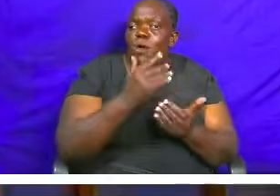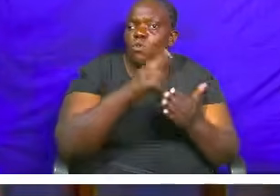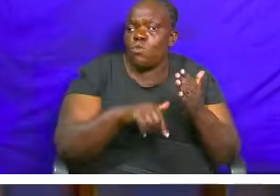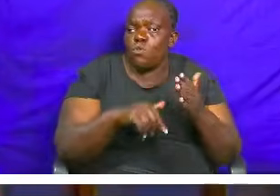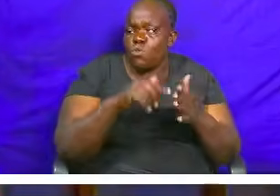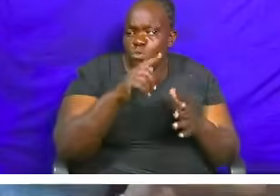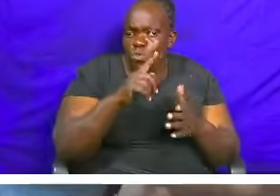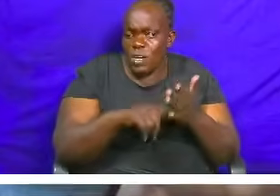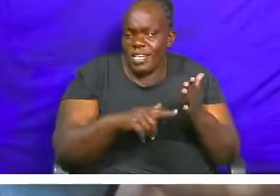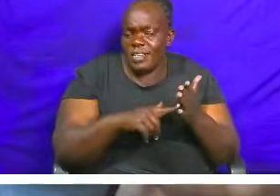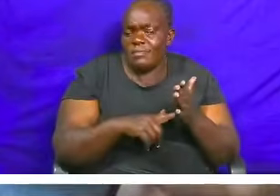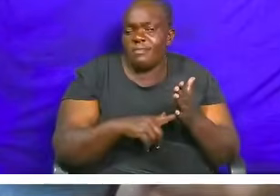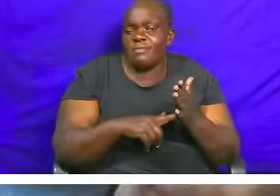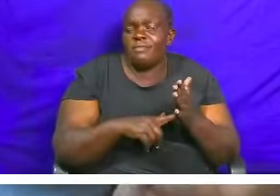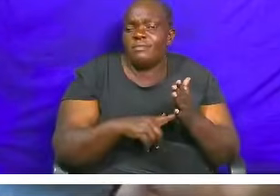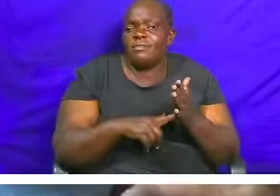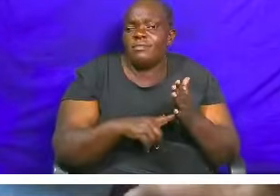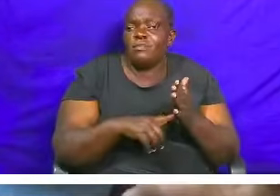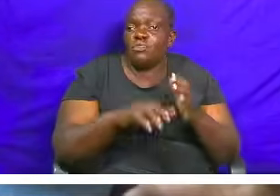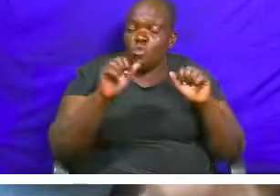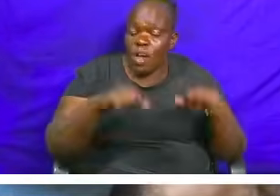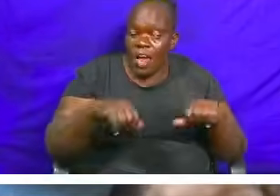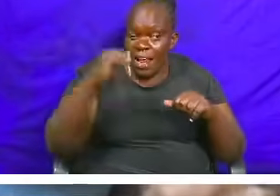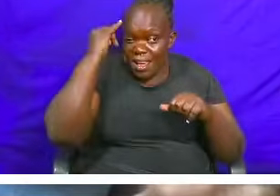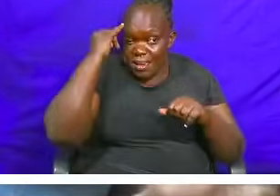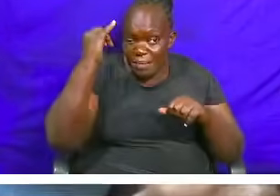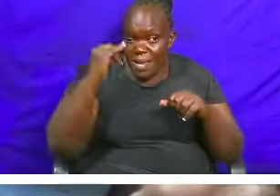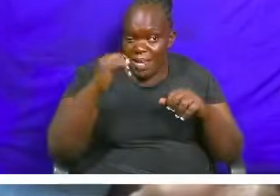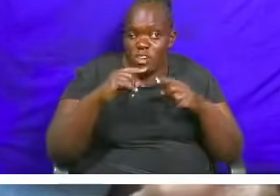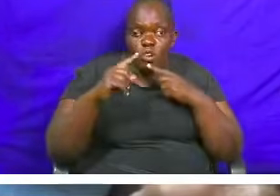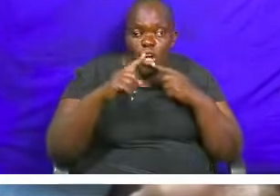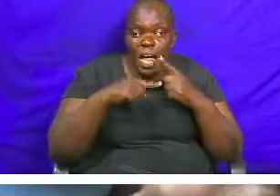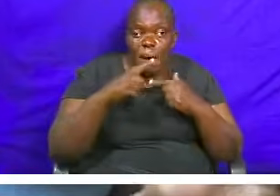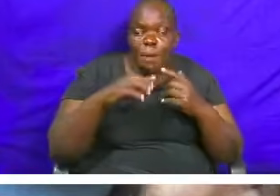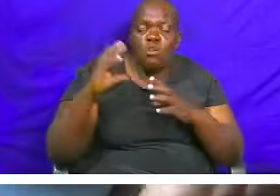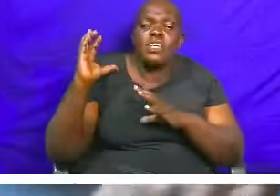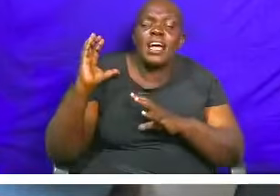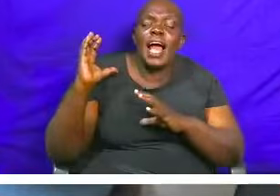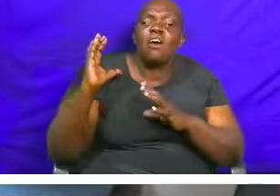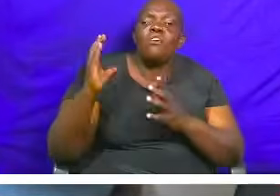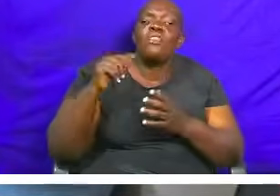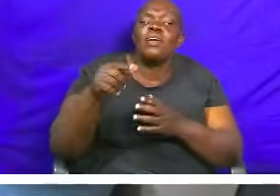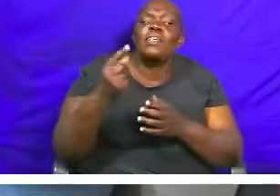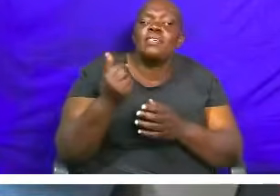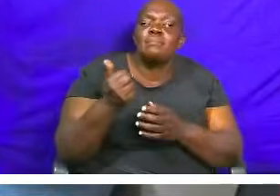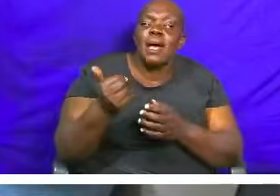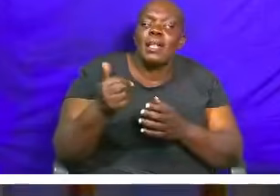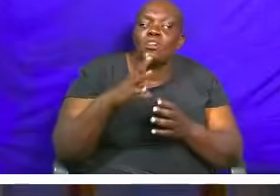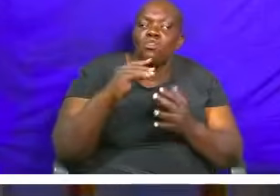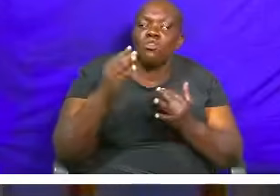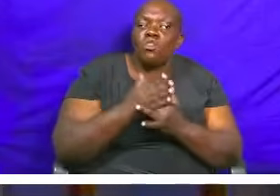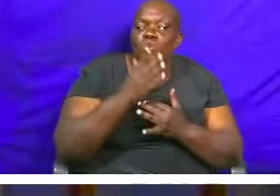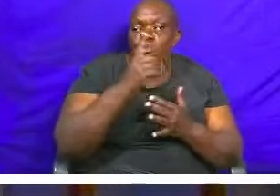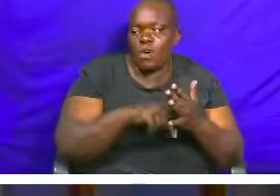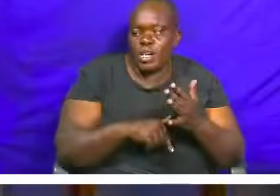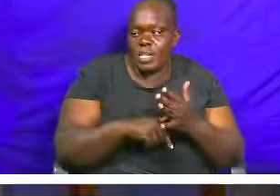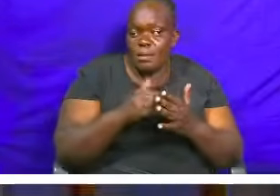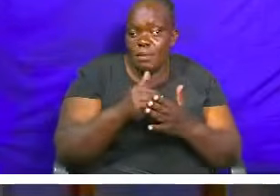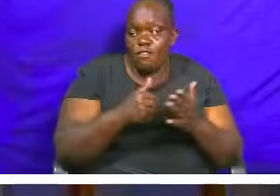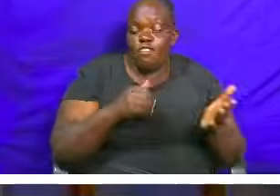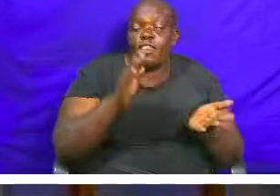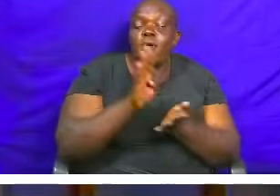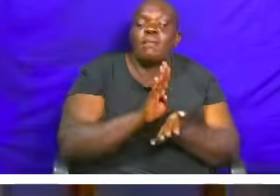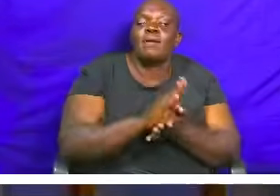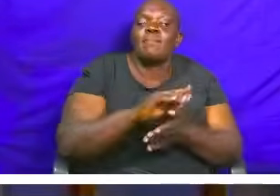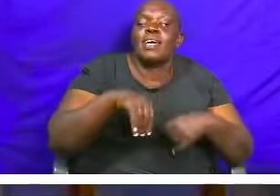proved to be fake. So you can imagine, if you are talking of a cargo worth that amount of money, 18 billion, even before the bank gives you a letter